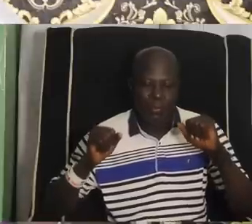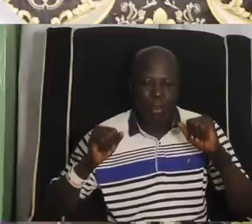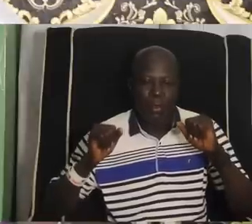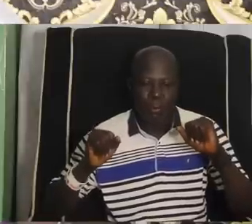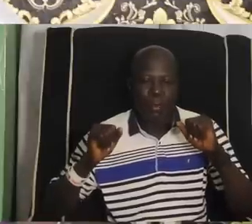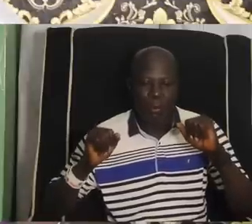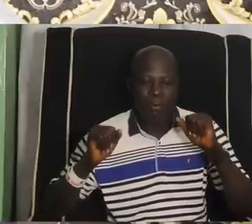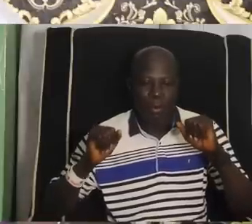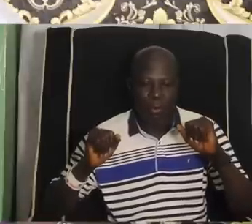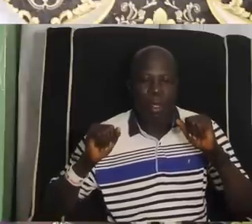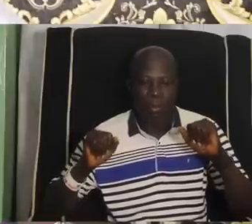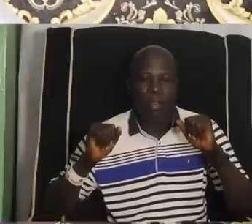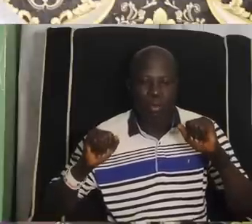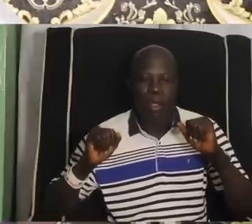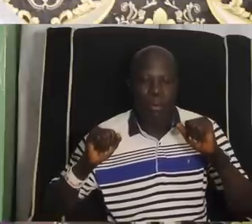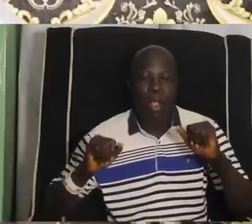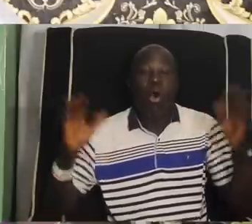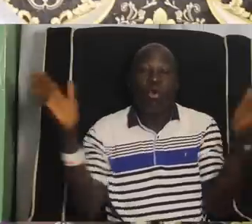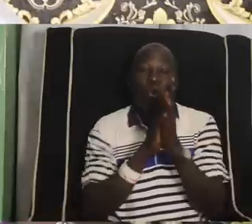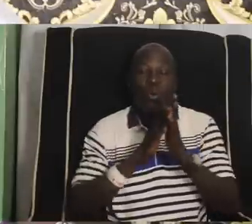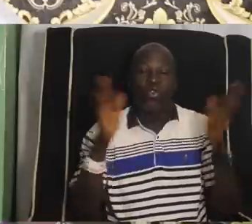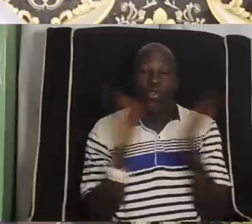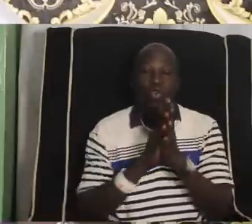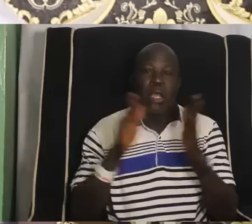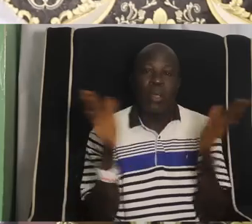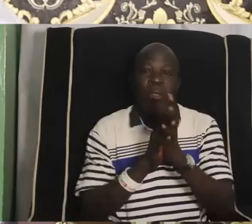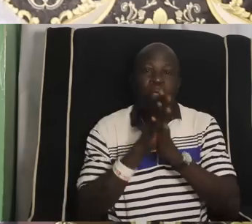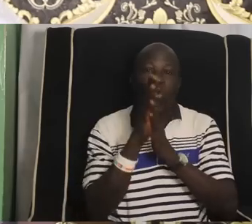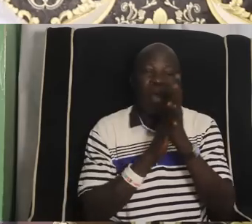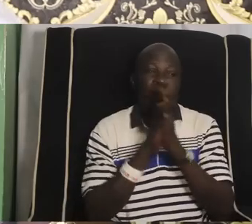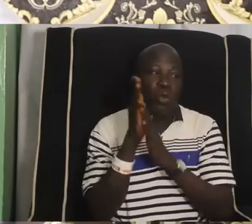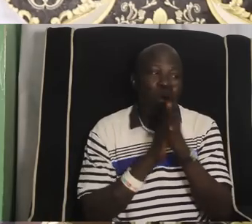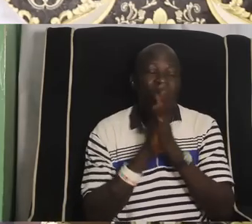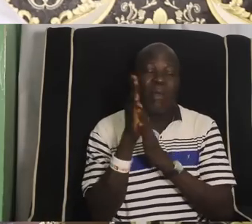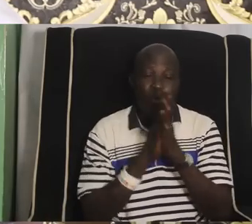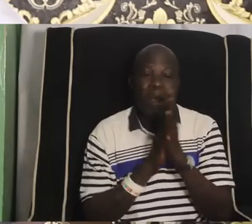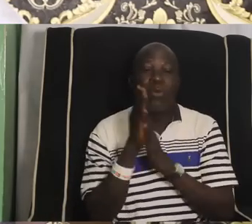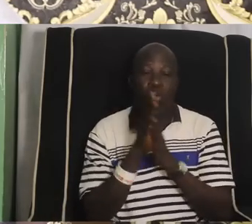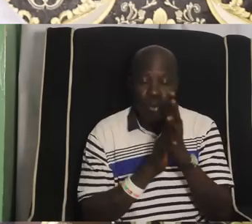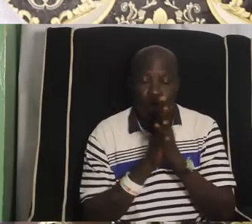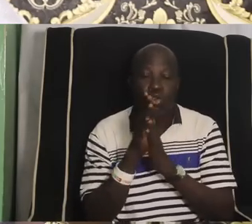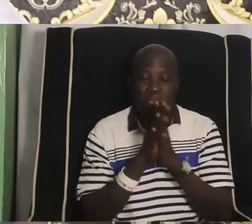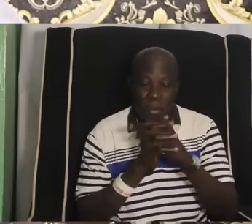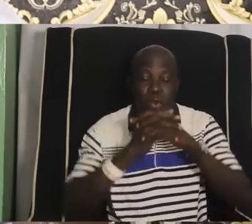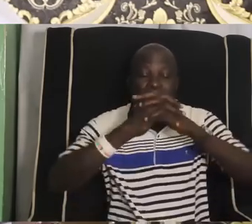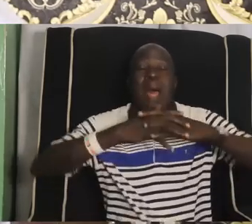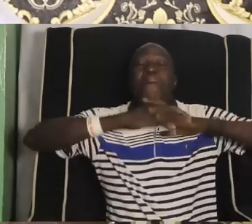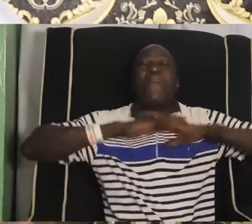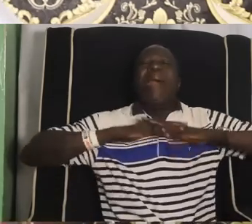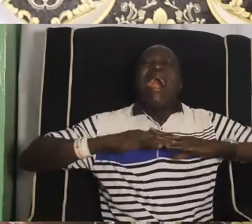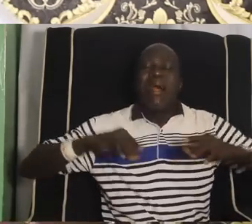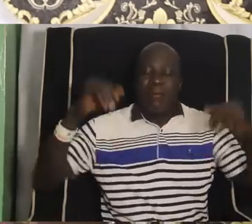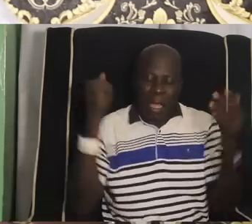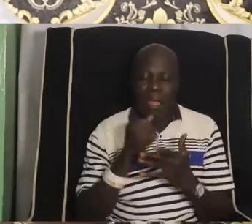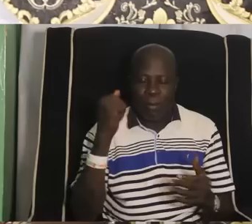husband that gave her from abroad, that should not look underrate it, and she wakes up. Yeah, ẹgbẹ́ ìtumọ̀ aláyé. Listen to